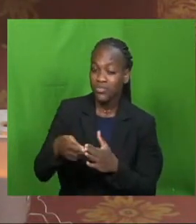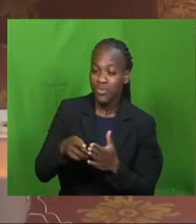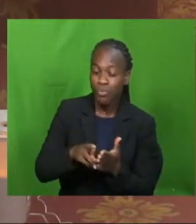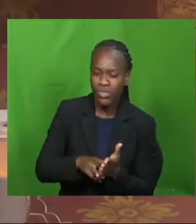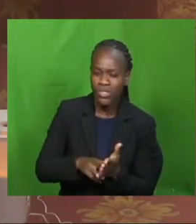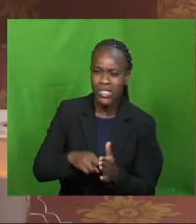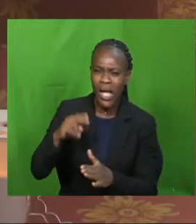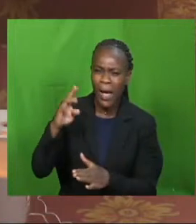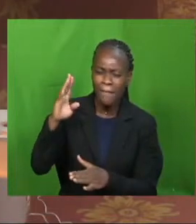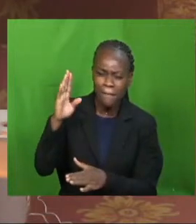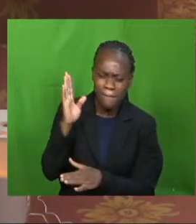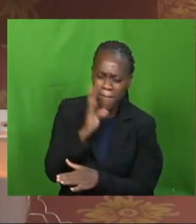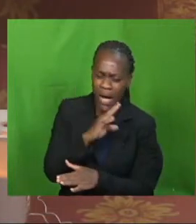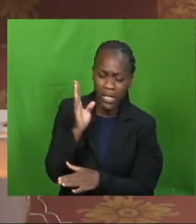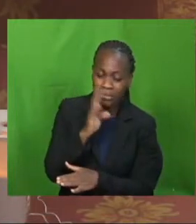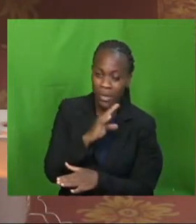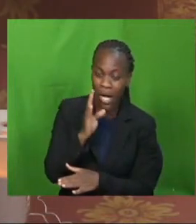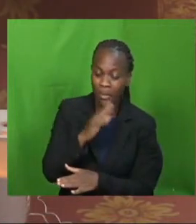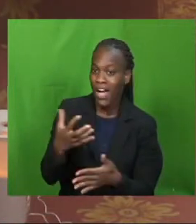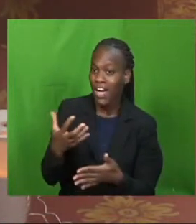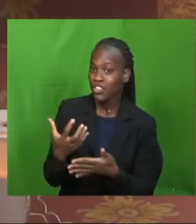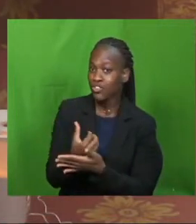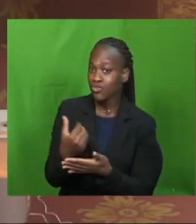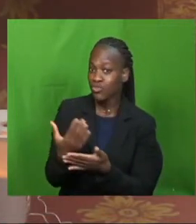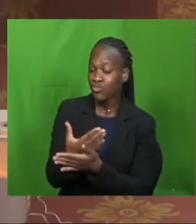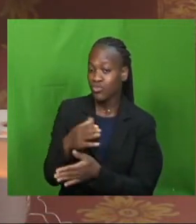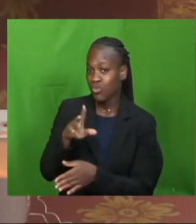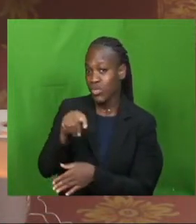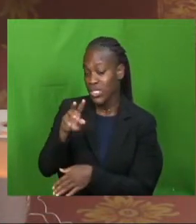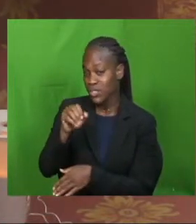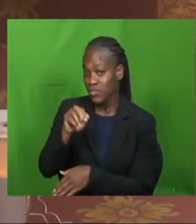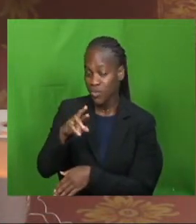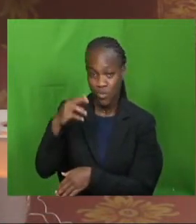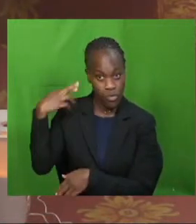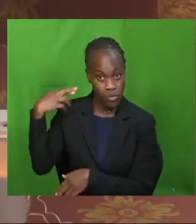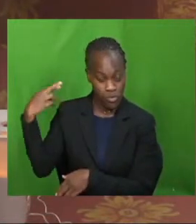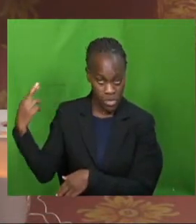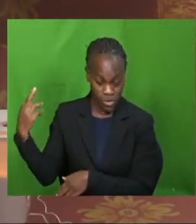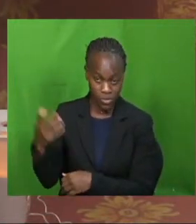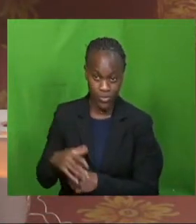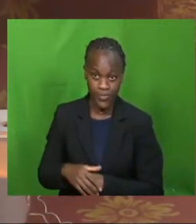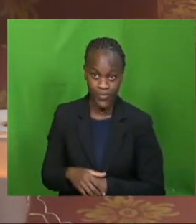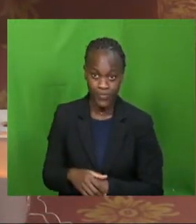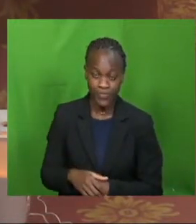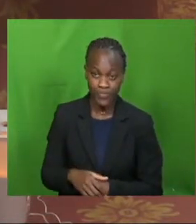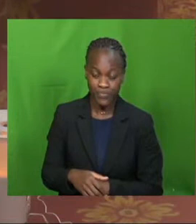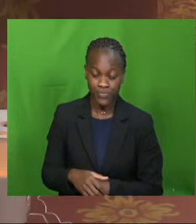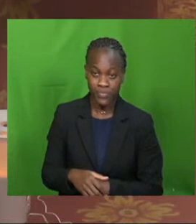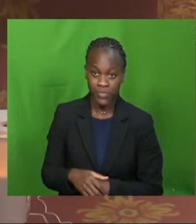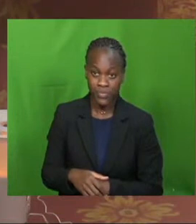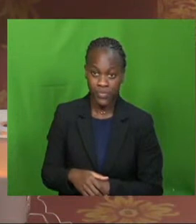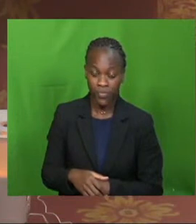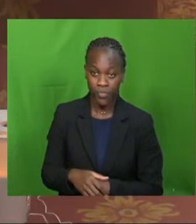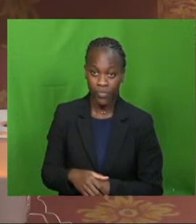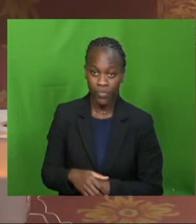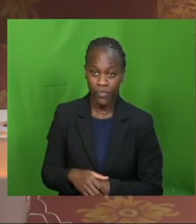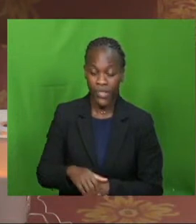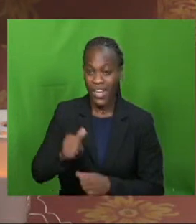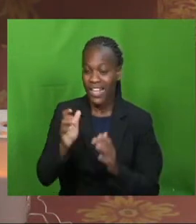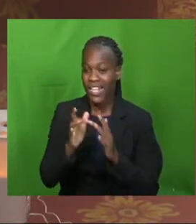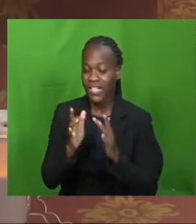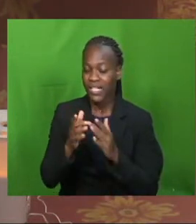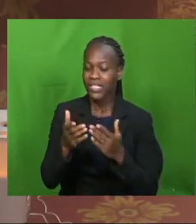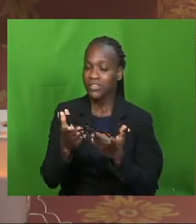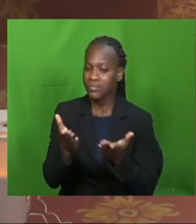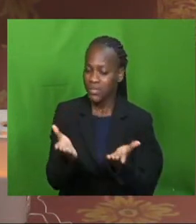and indecent content on our airwaves. Right Honourable Speaker, the Ministry of Information, working with media stakeholders, has introduced a